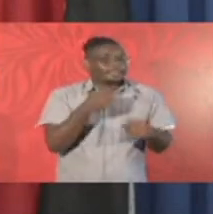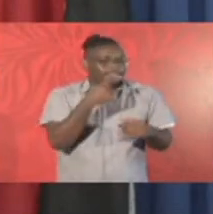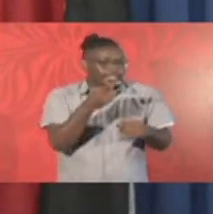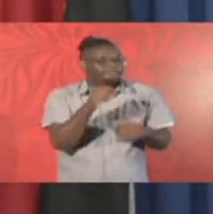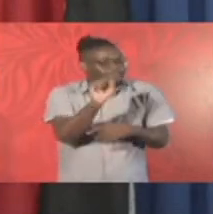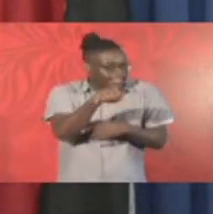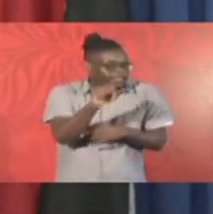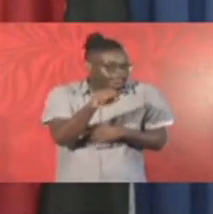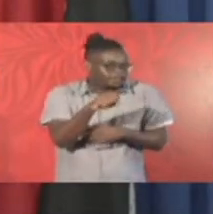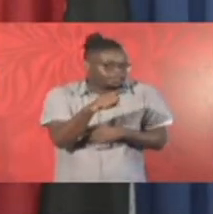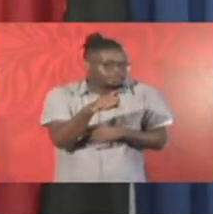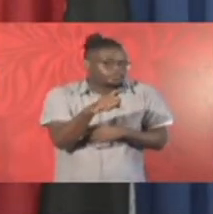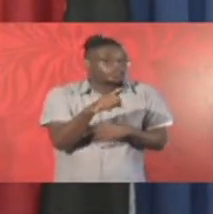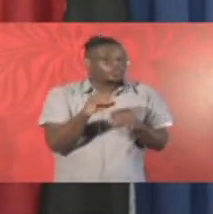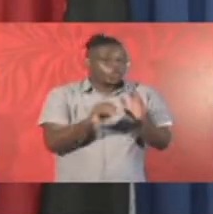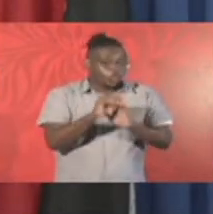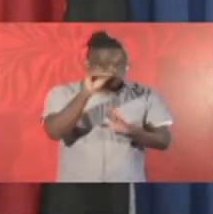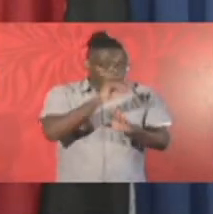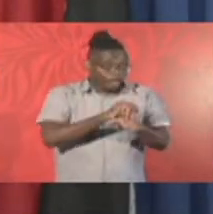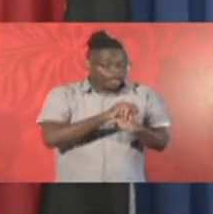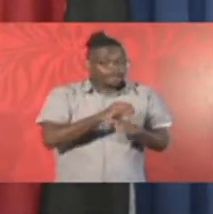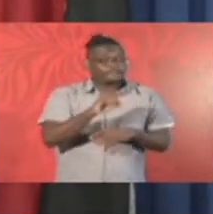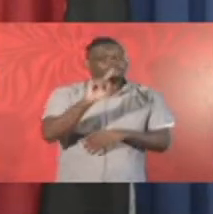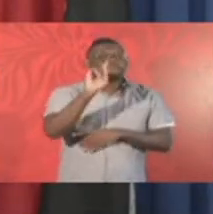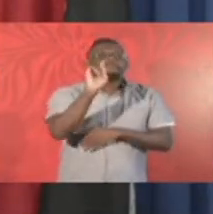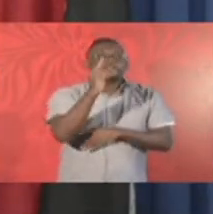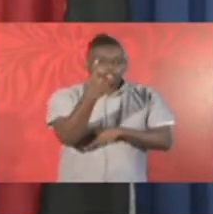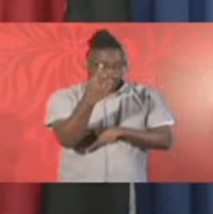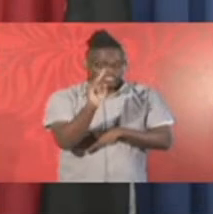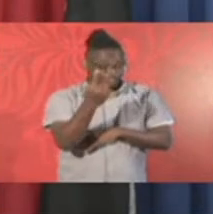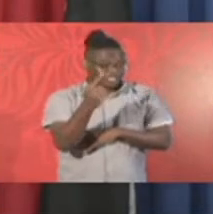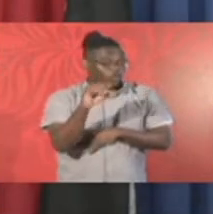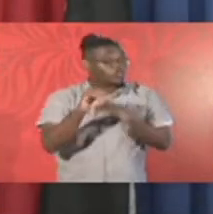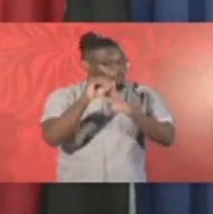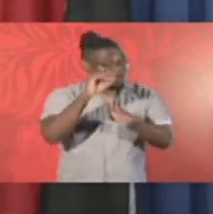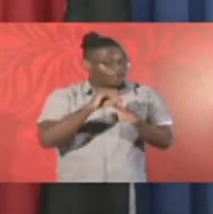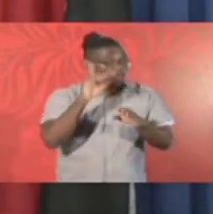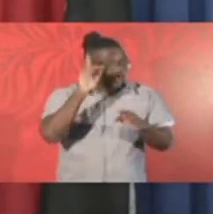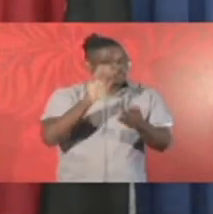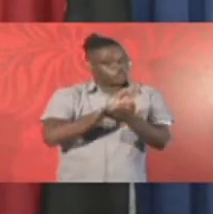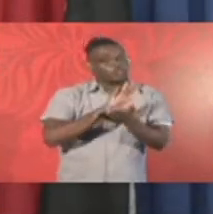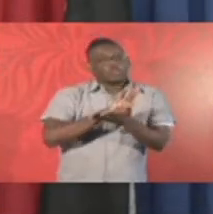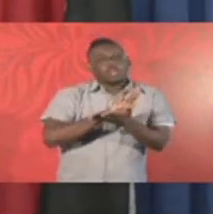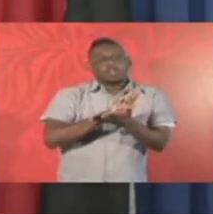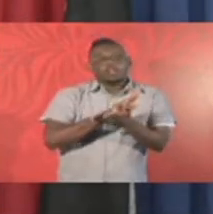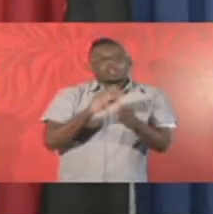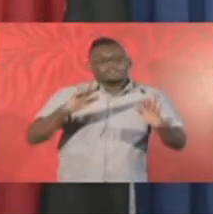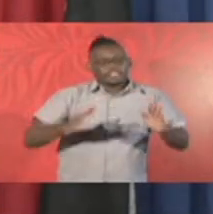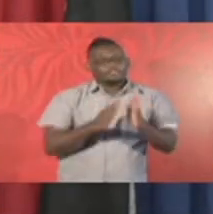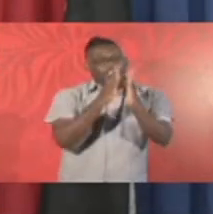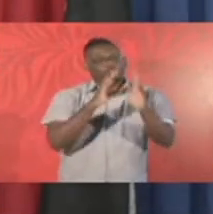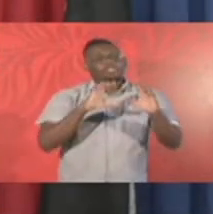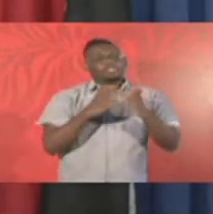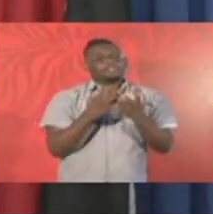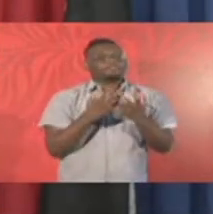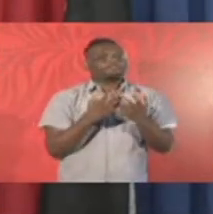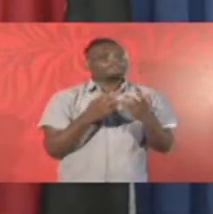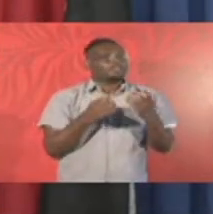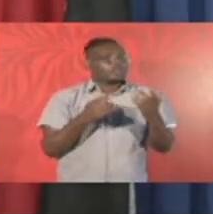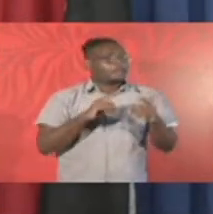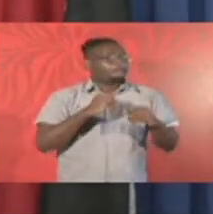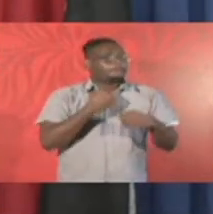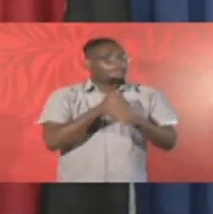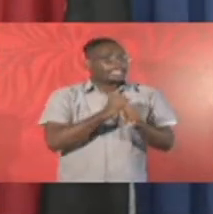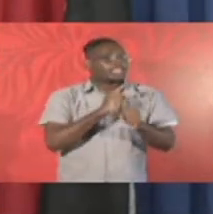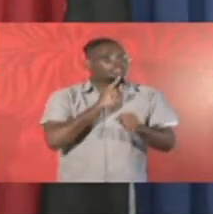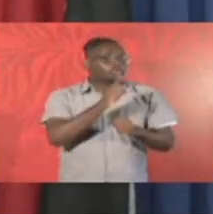be. We will give the rest of September to get that vaccination done,